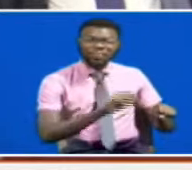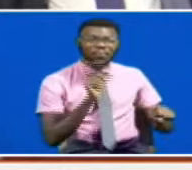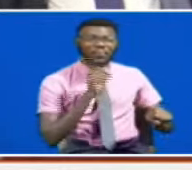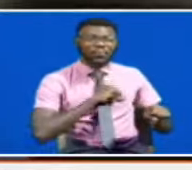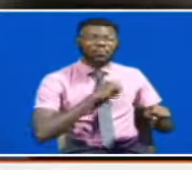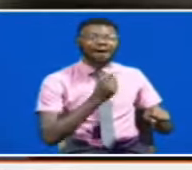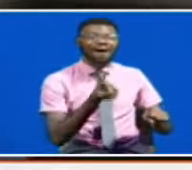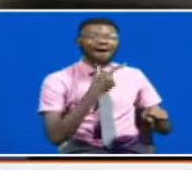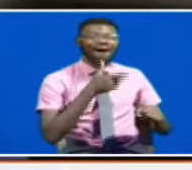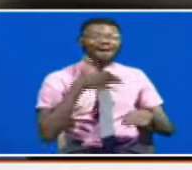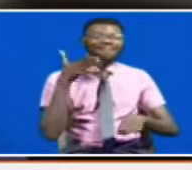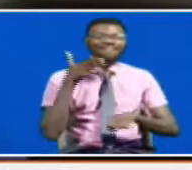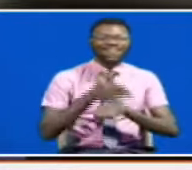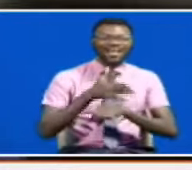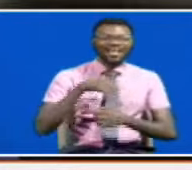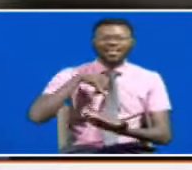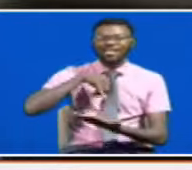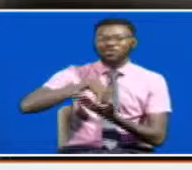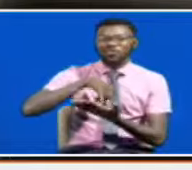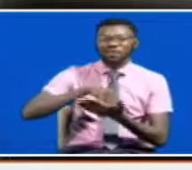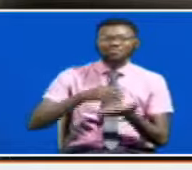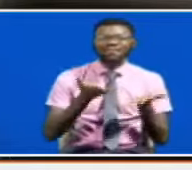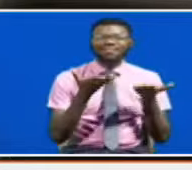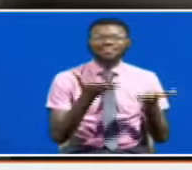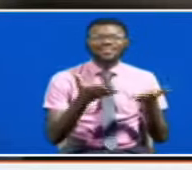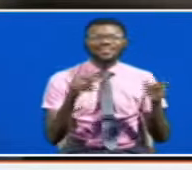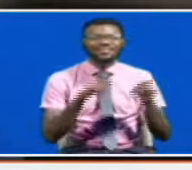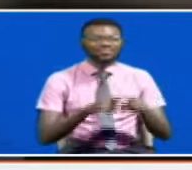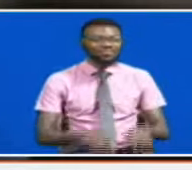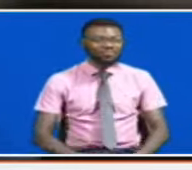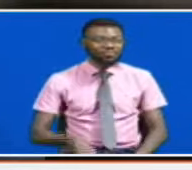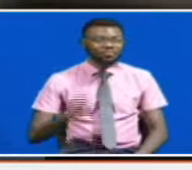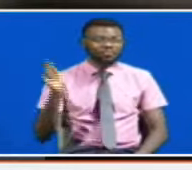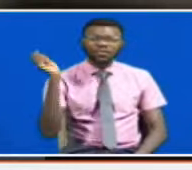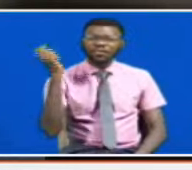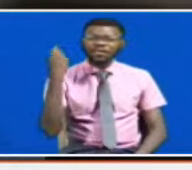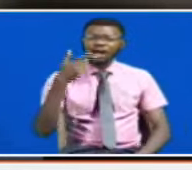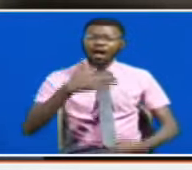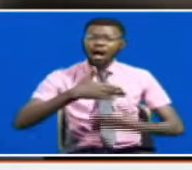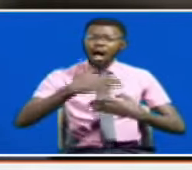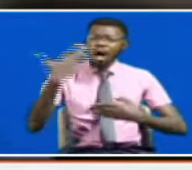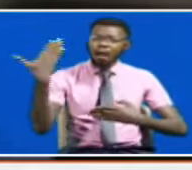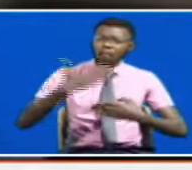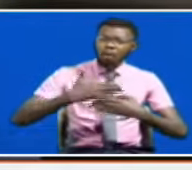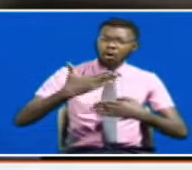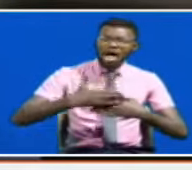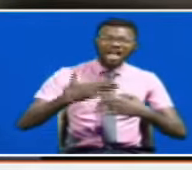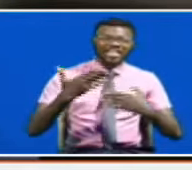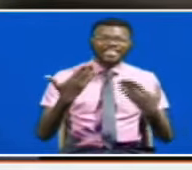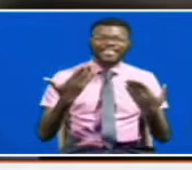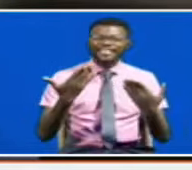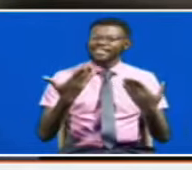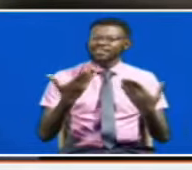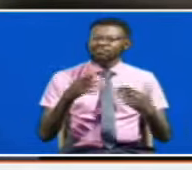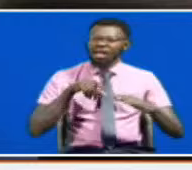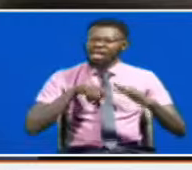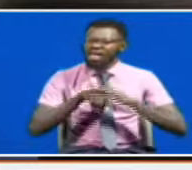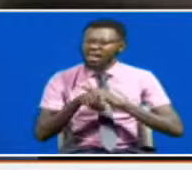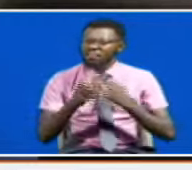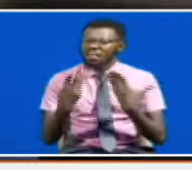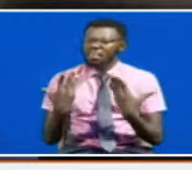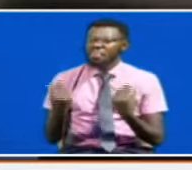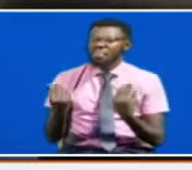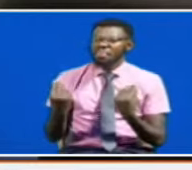counterfeit medicine. Like Kenya has got a porous border, which is quite long between our neighboring